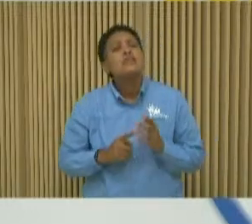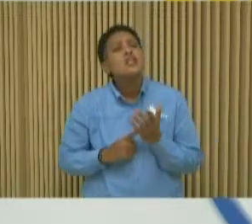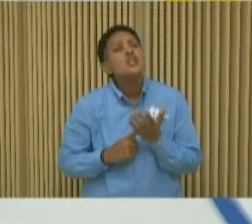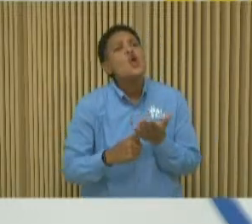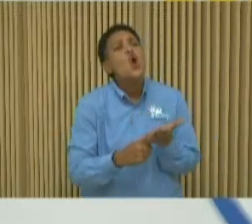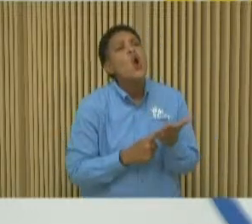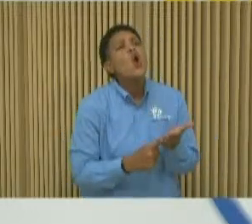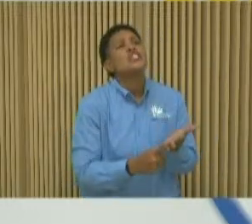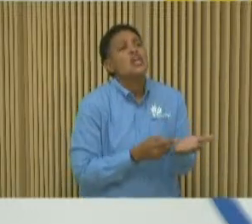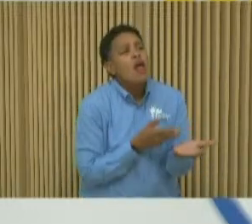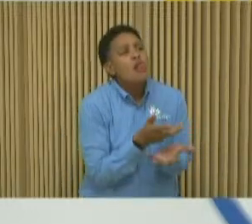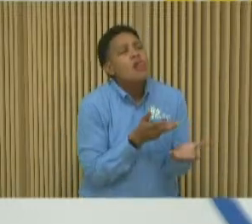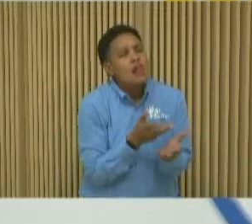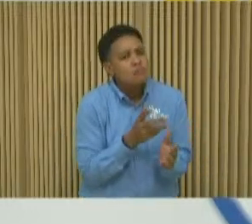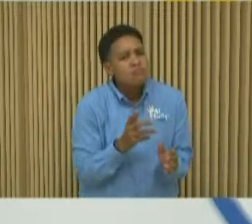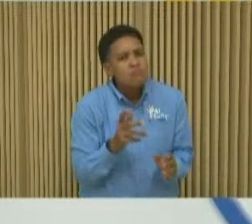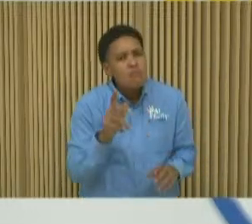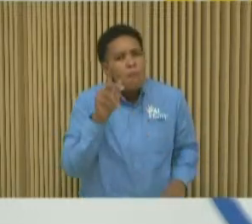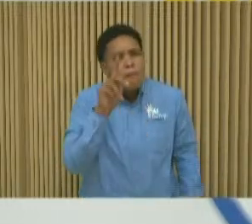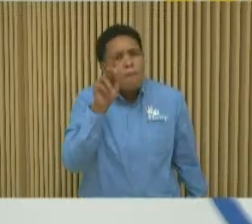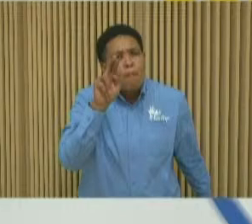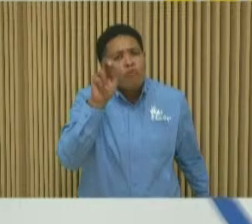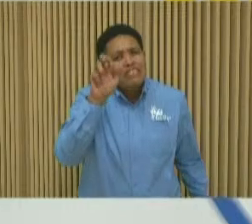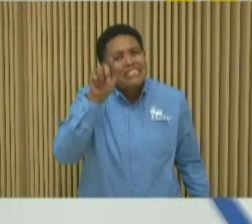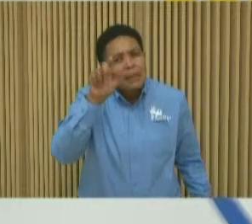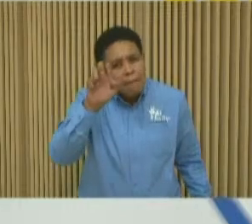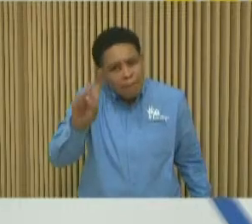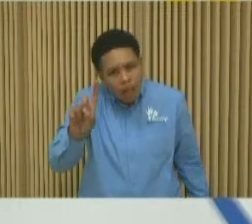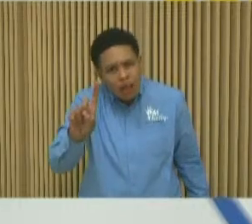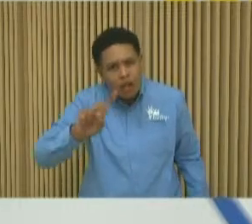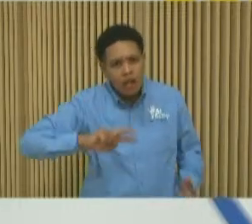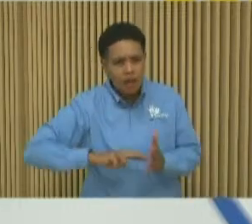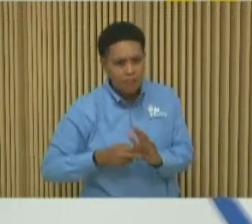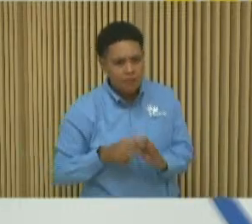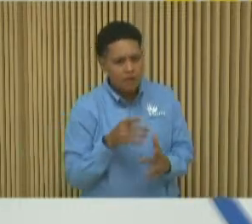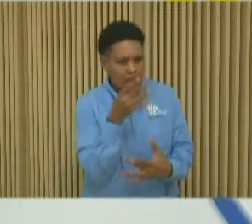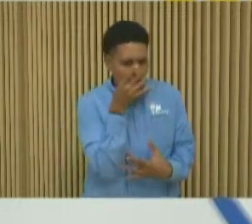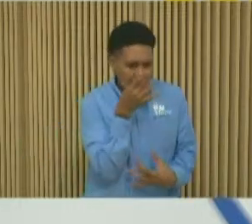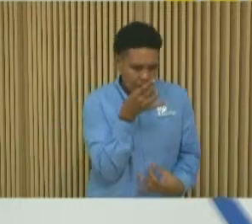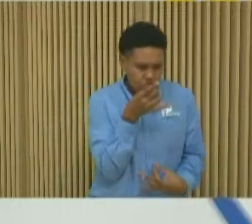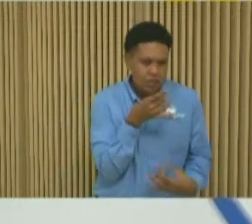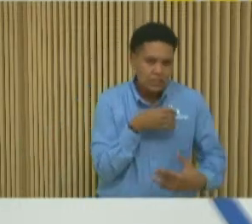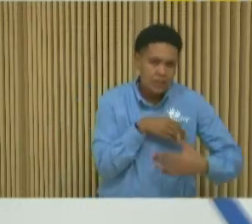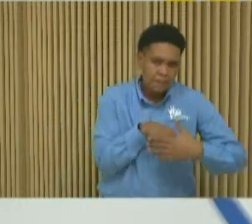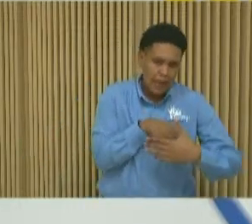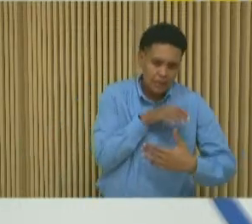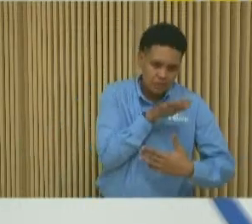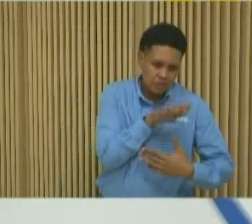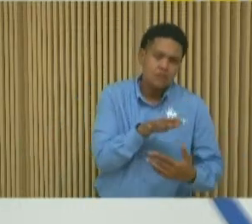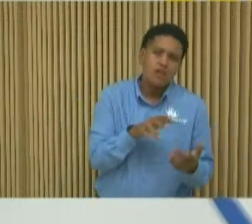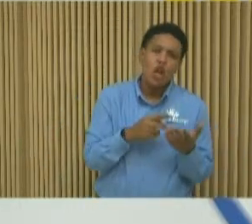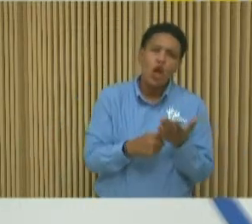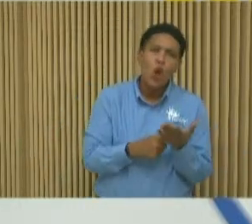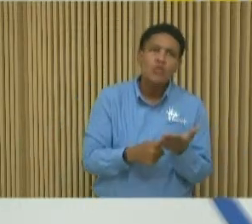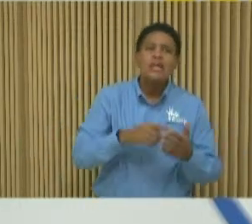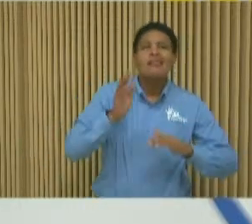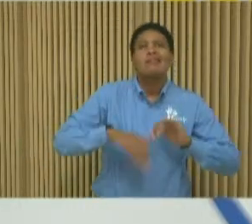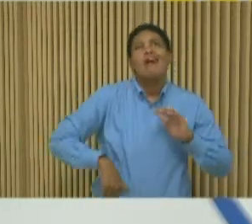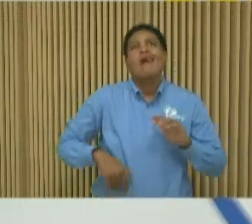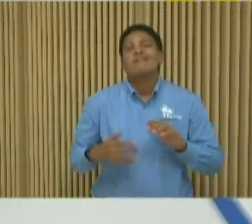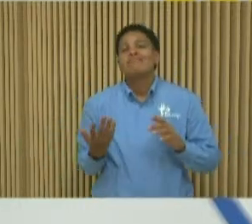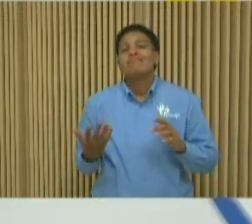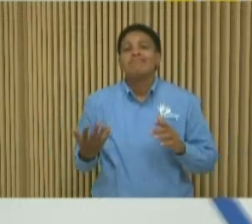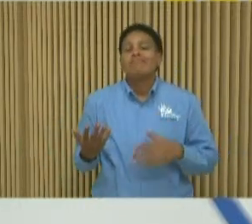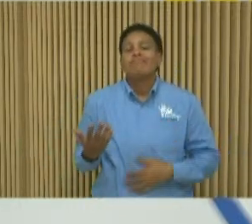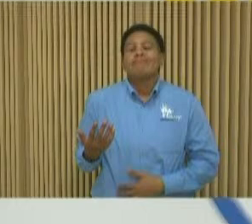negotiation, in that we looked primarily at more interest-based negotiation, as opposed to